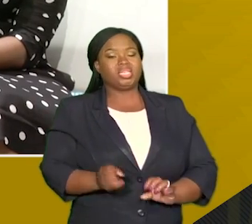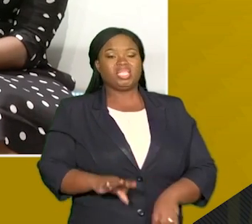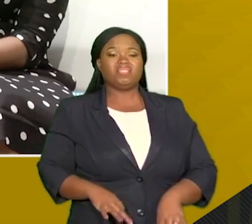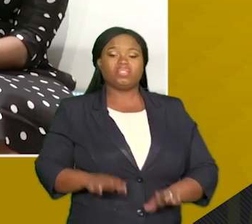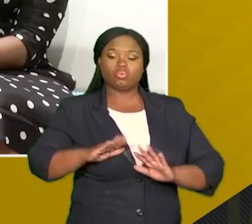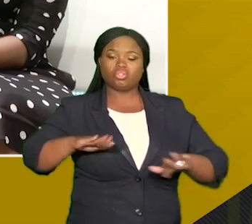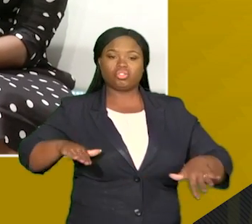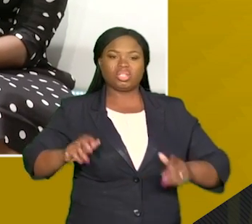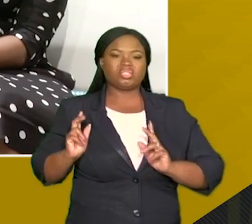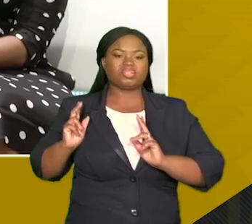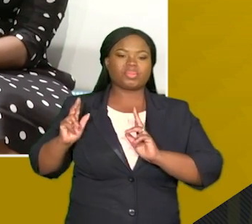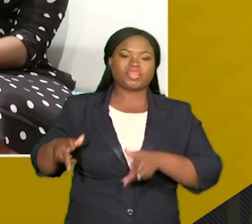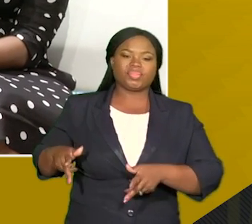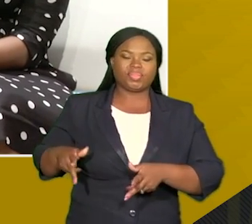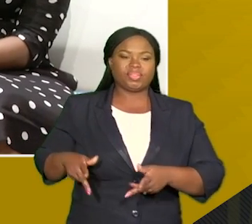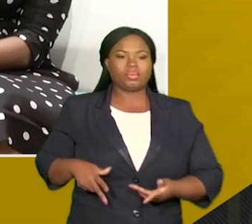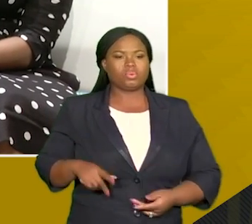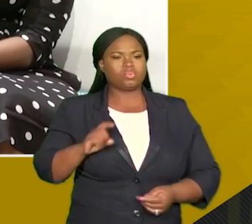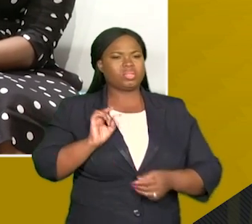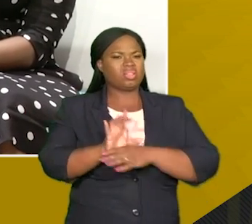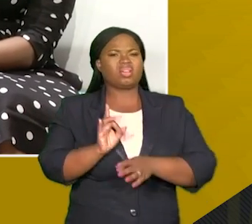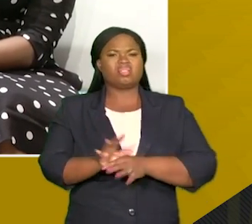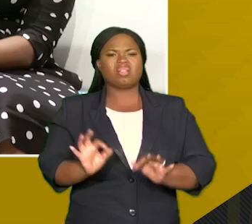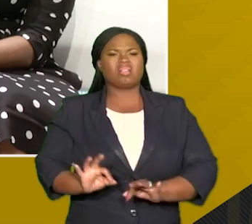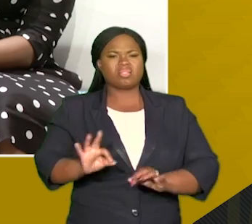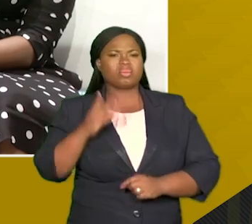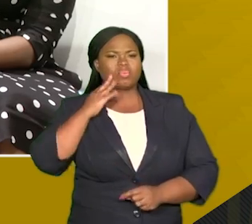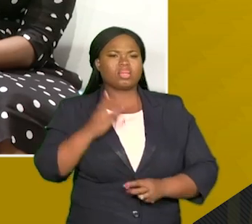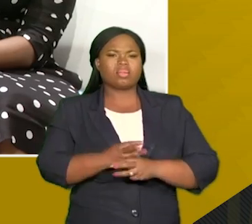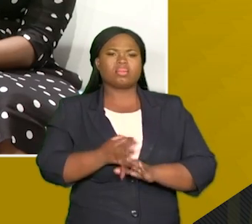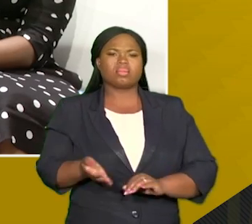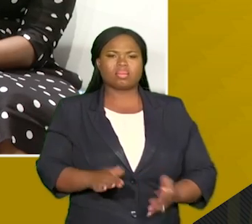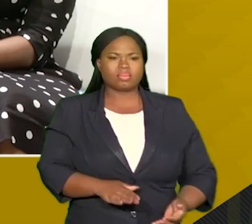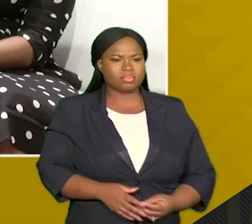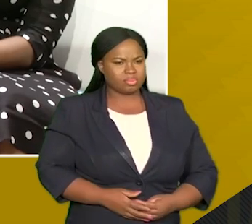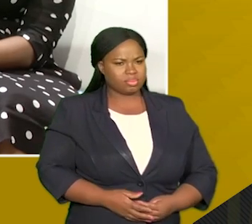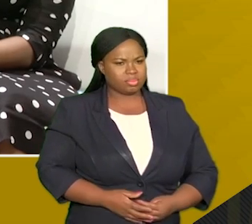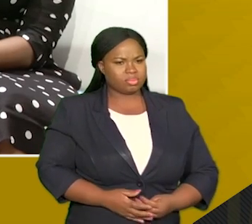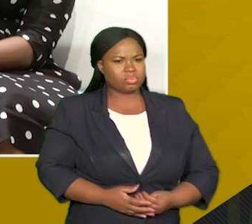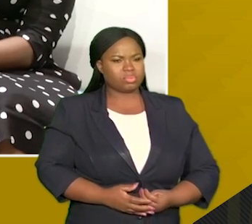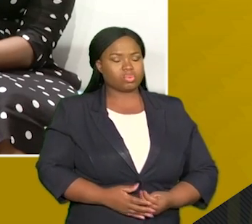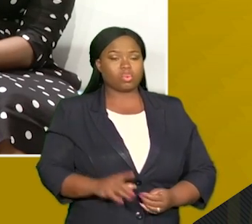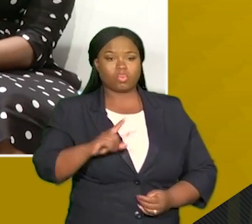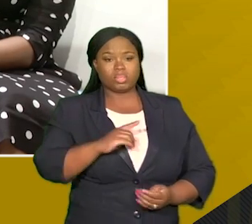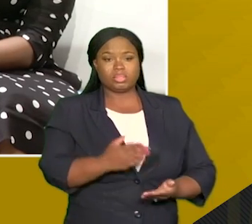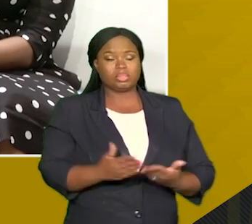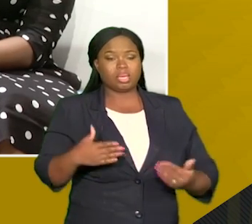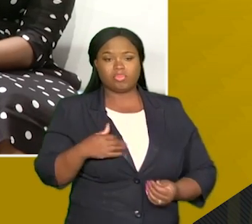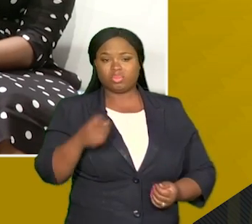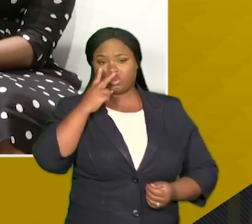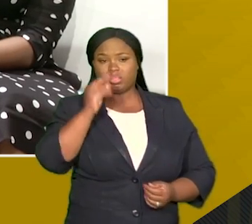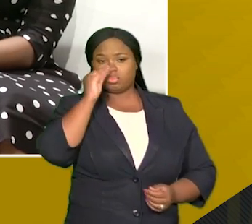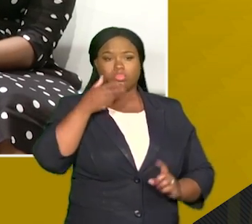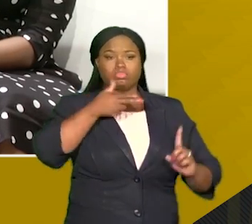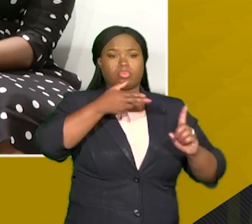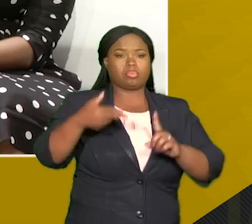those kids without actually, give them counseling after their parents have passed away, especially the brutal killing of police that we see almost